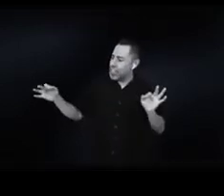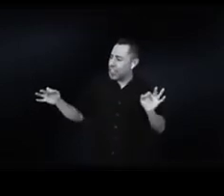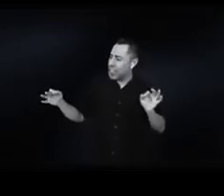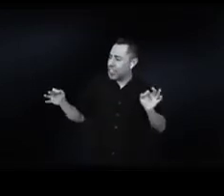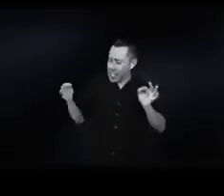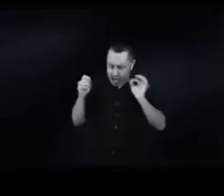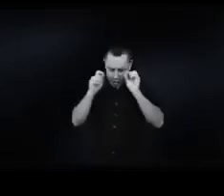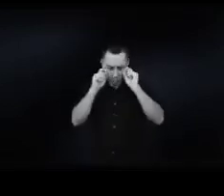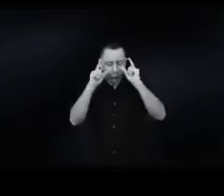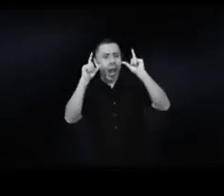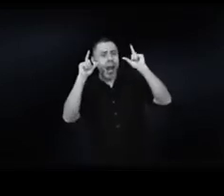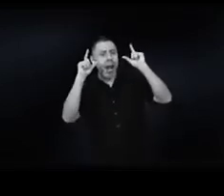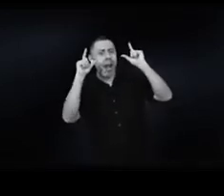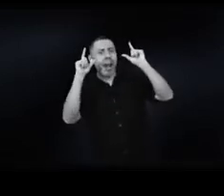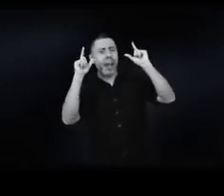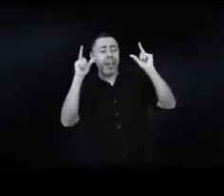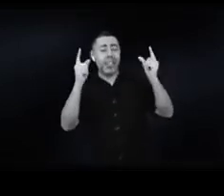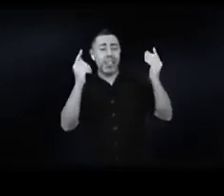I'm a man now, Nokome,